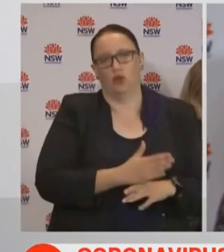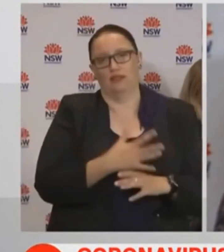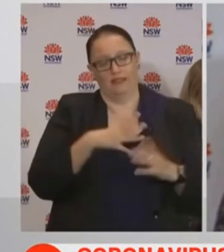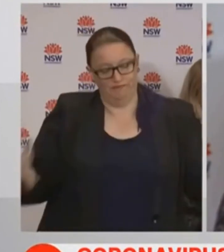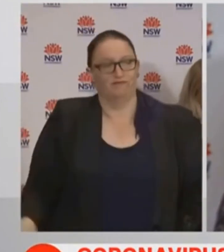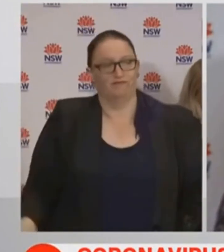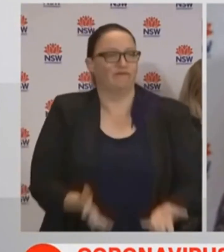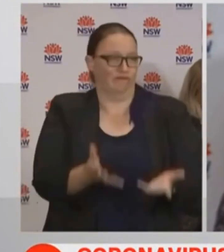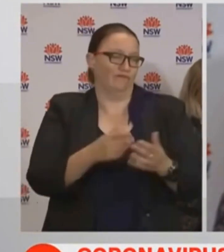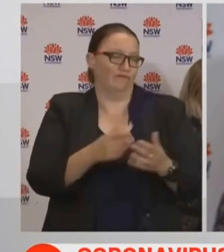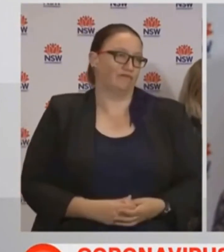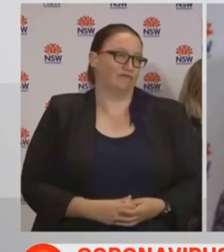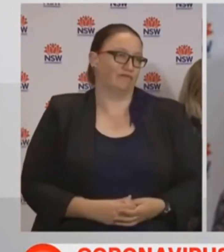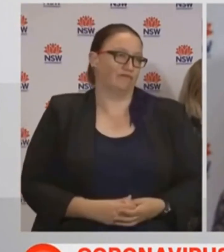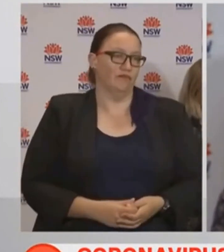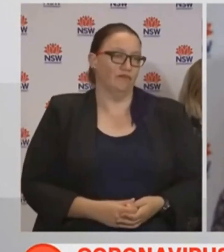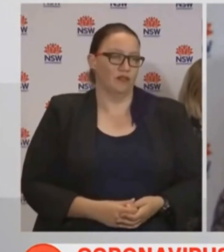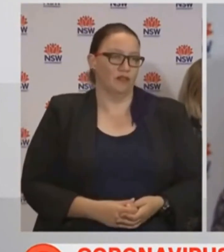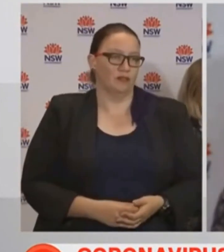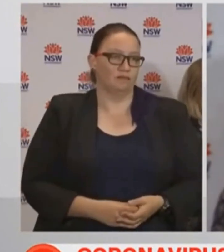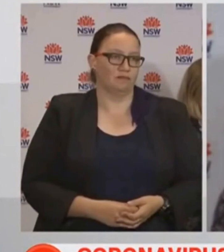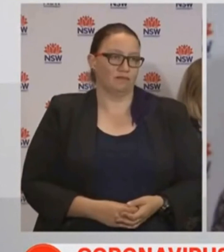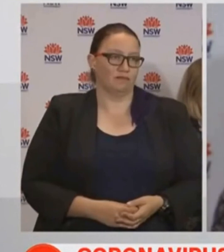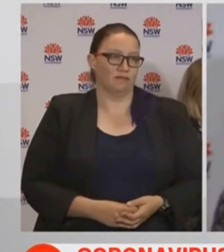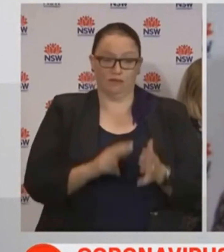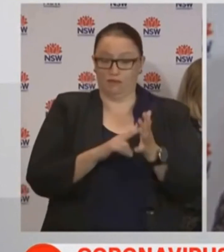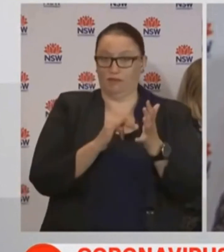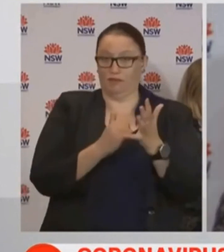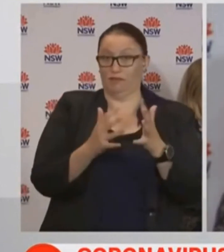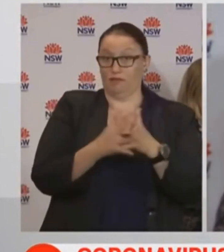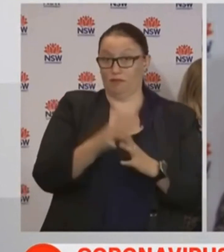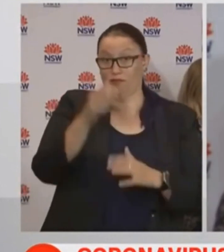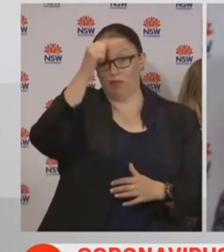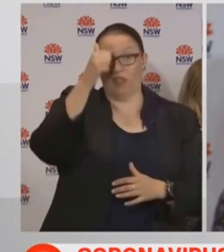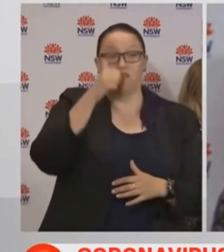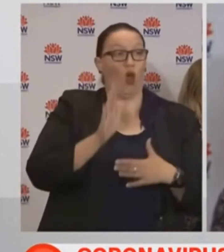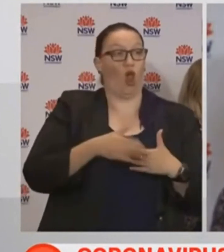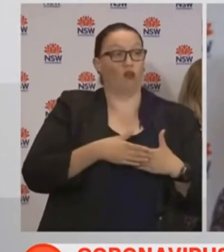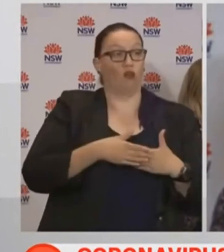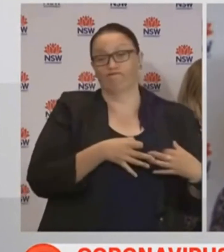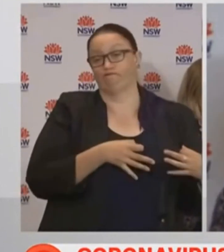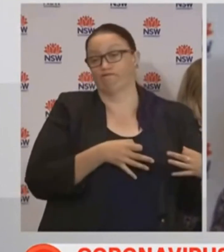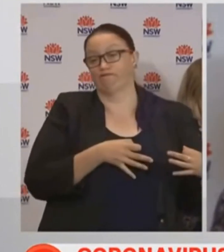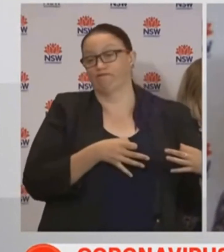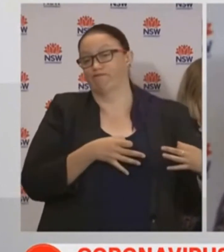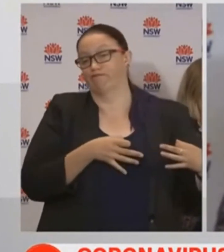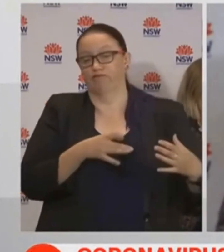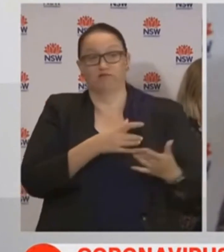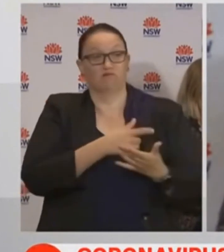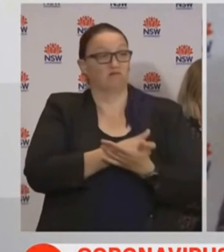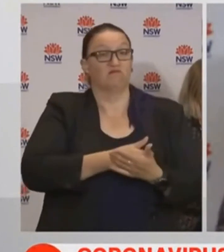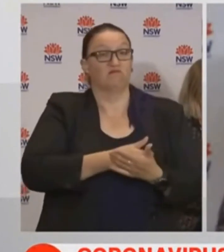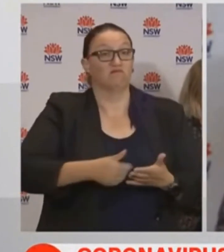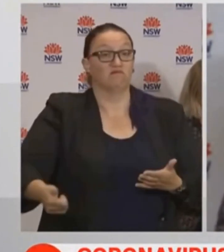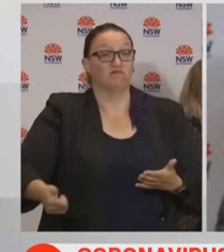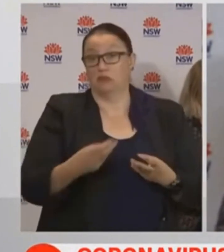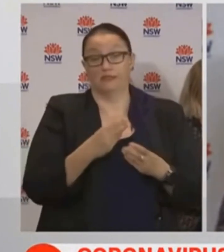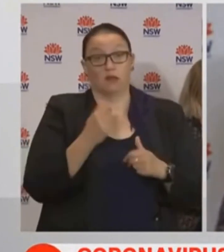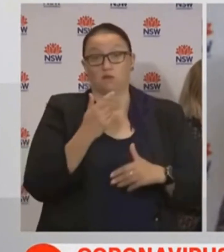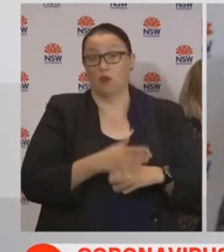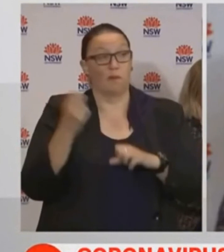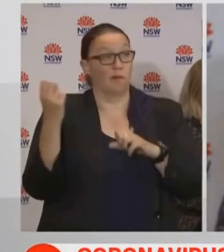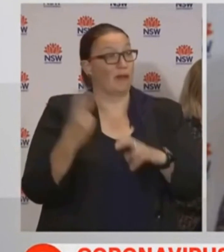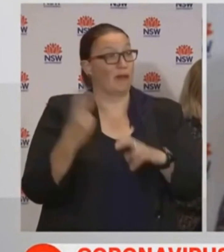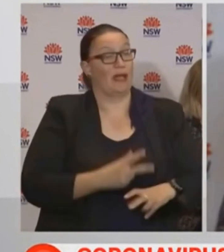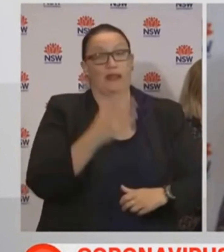know that if we don't act in a particular way, there will be parts of our economy that may never come back, and we don't want to see that happen. And that's